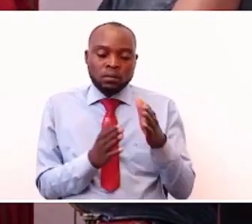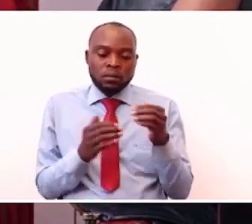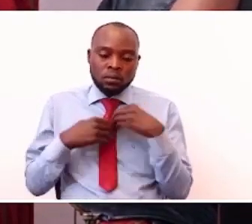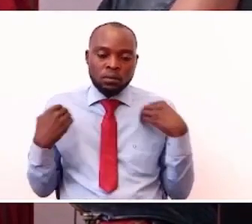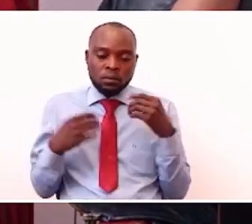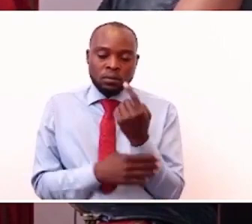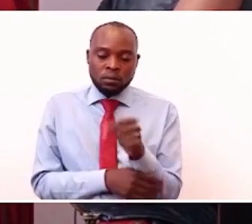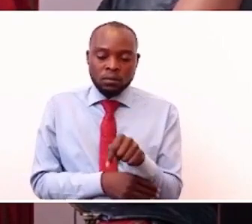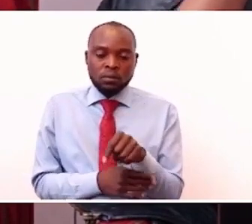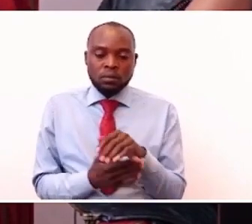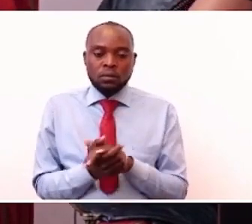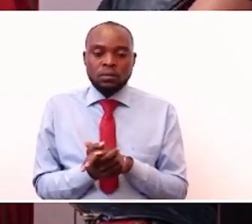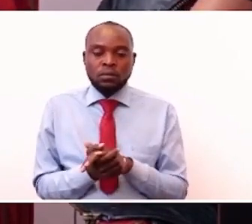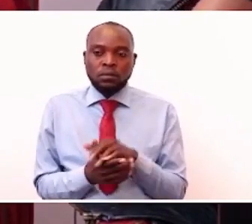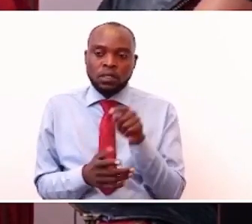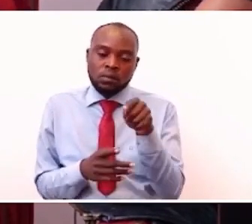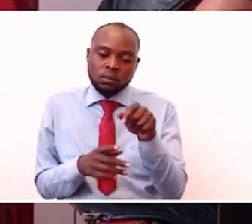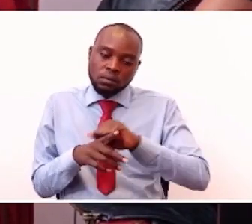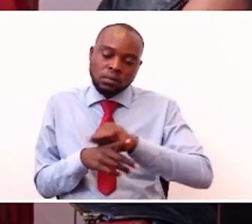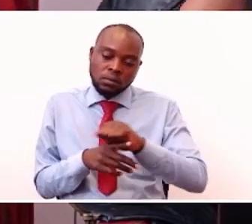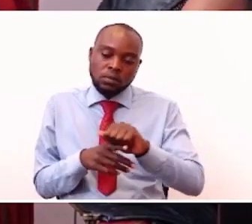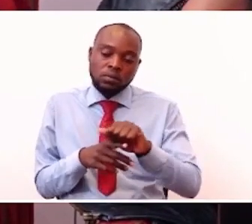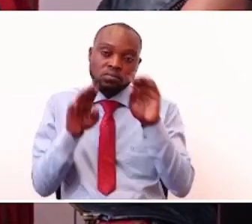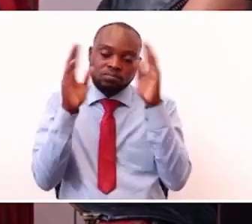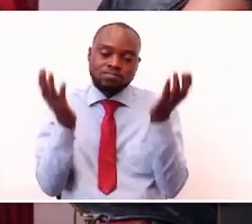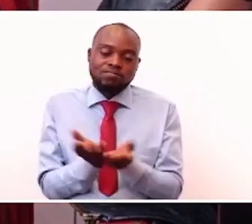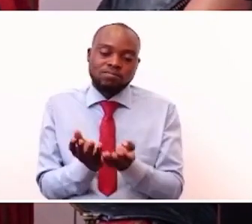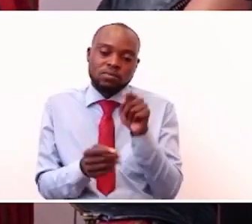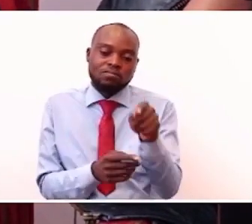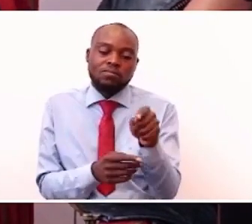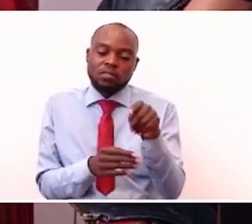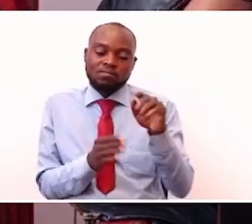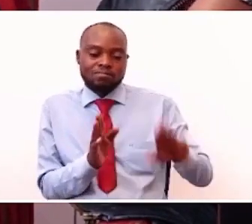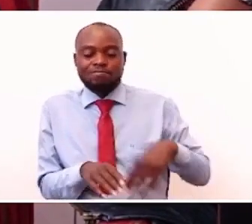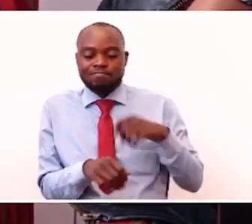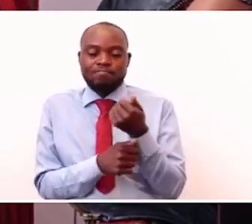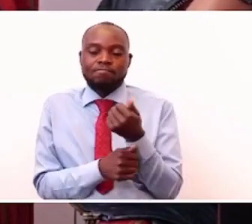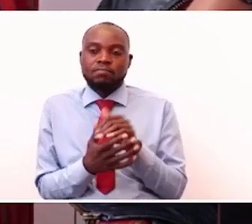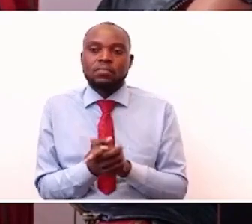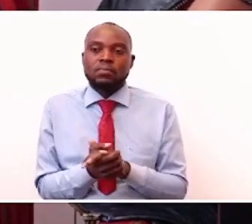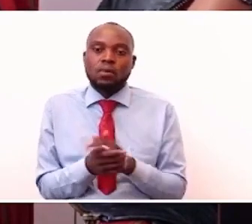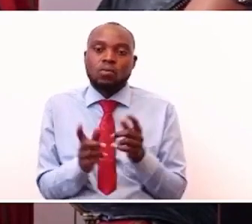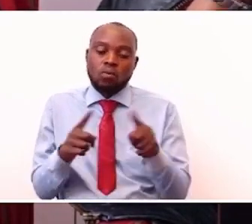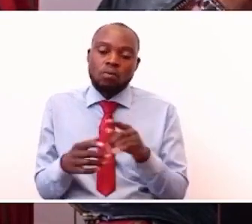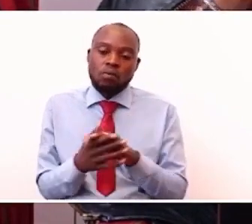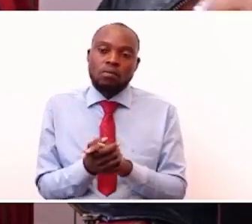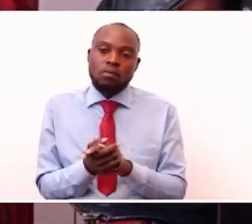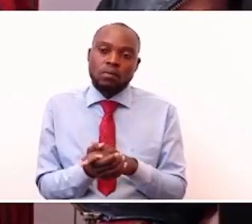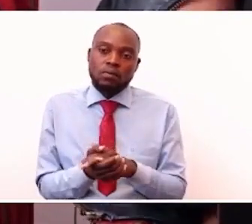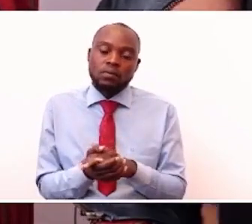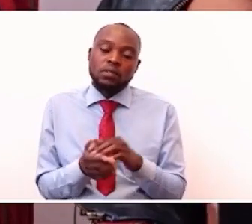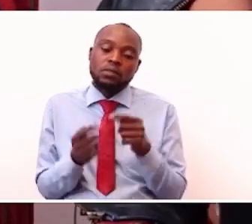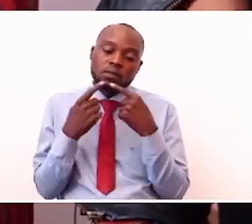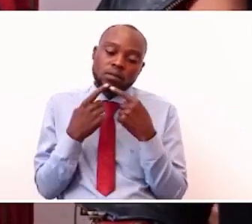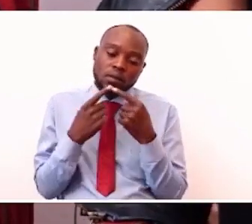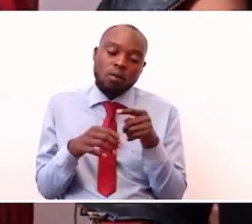here. This is a train that the continent cannot afford not to be in. But I would appeal that we